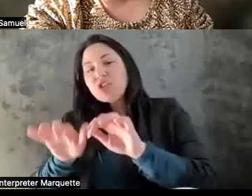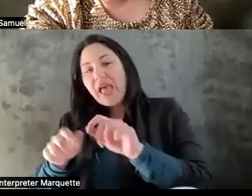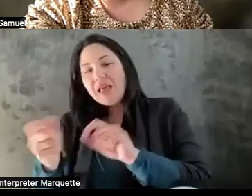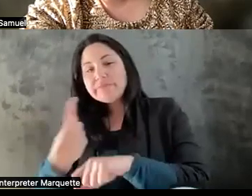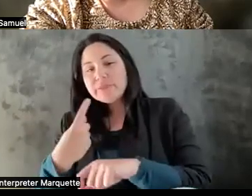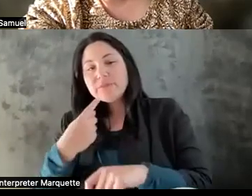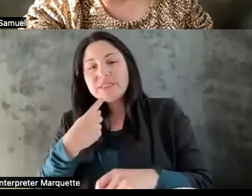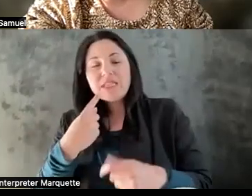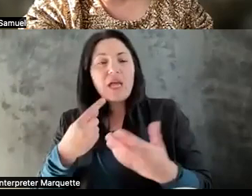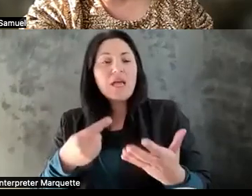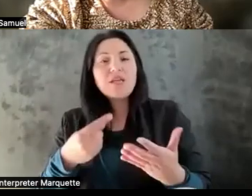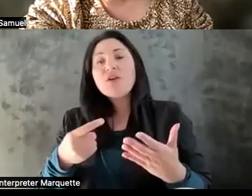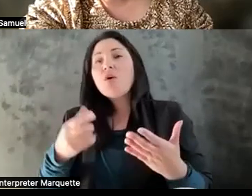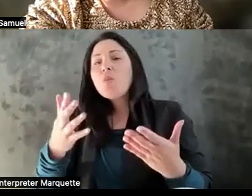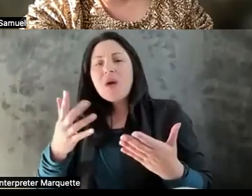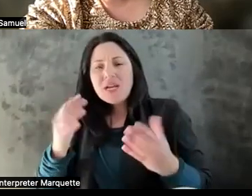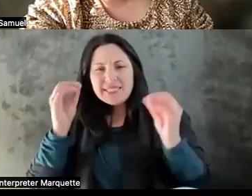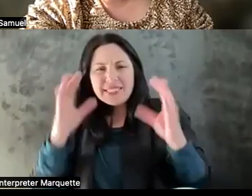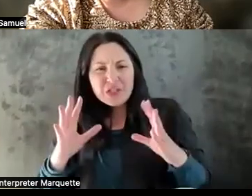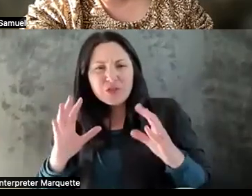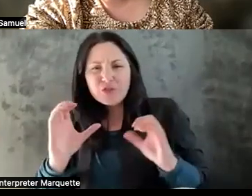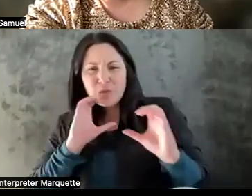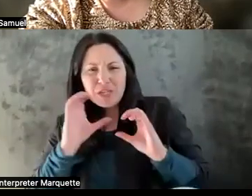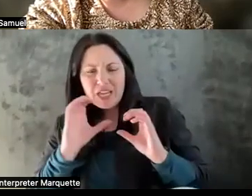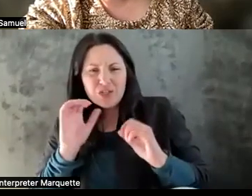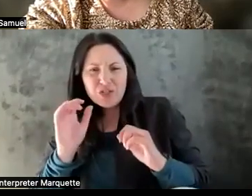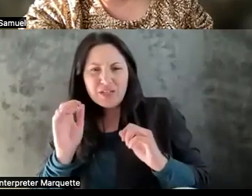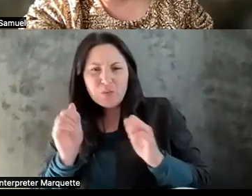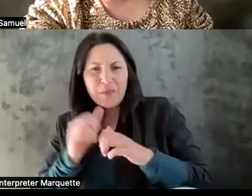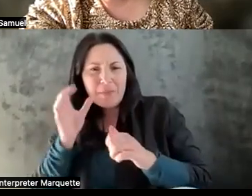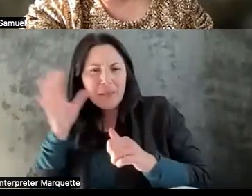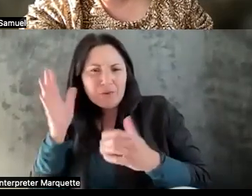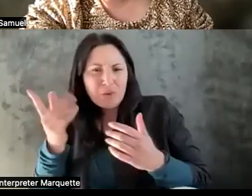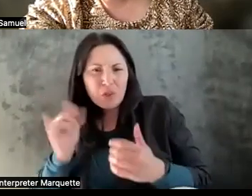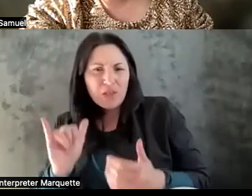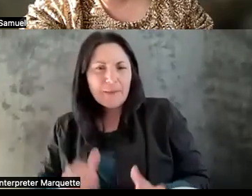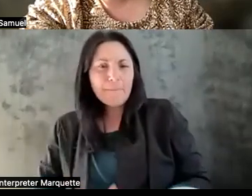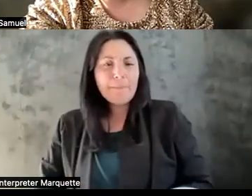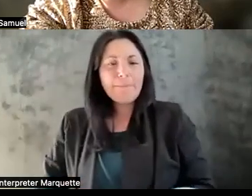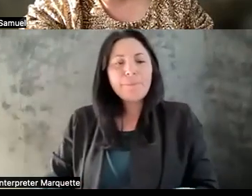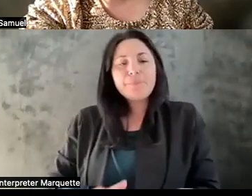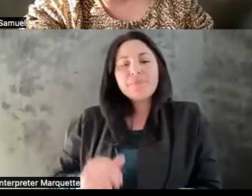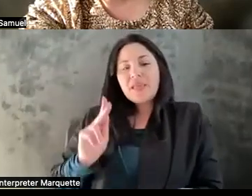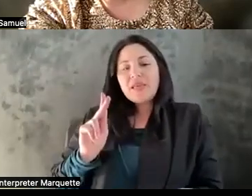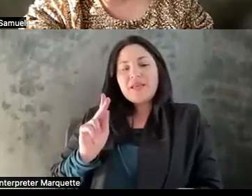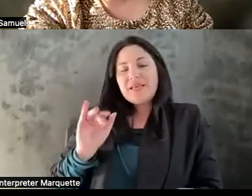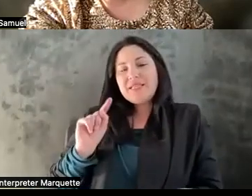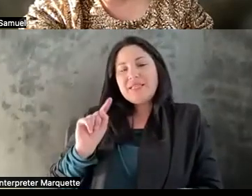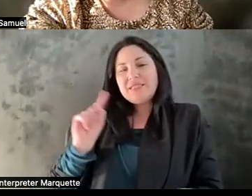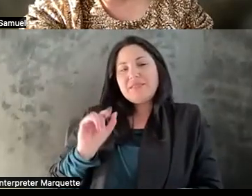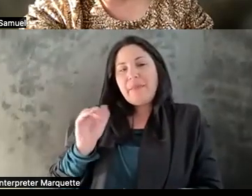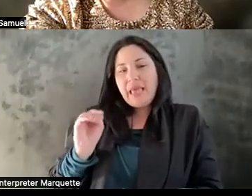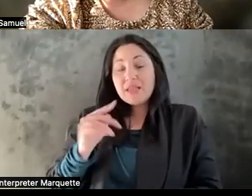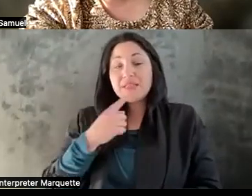like with teachers? I'm going to let the teachers respond to that one. I could go ahead and take that one. So